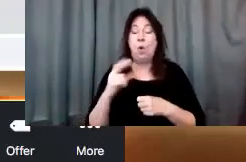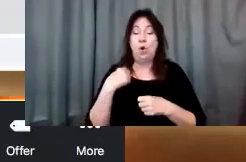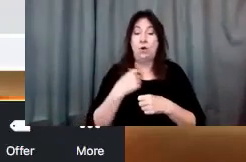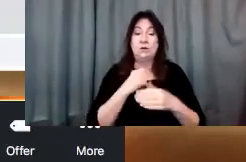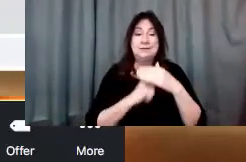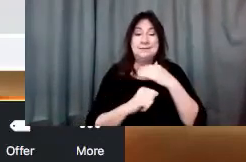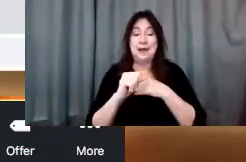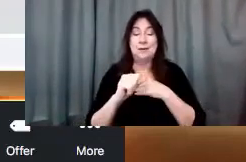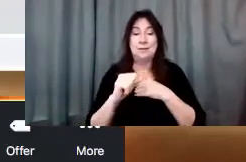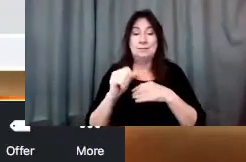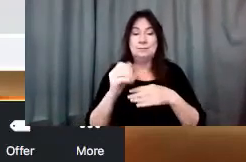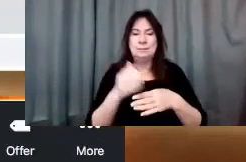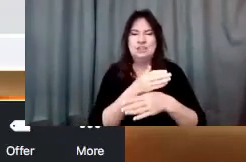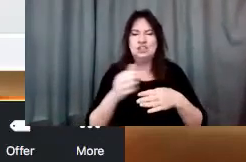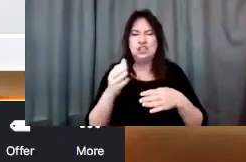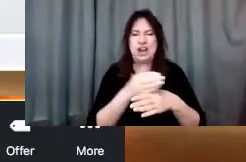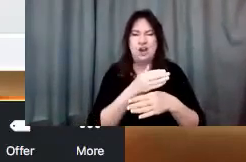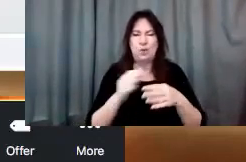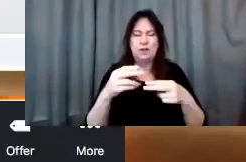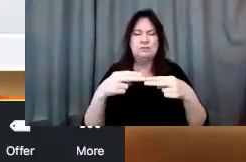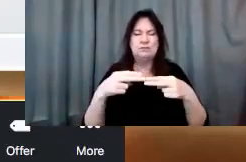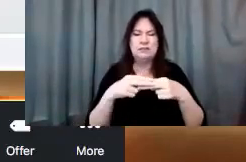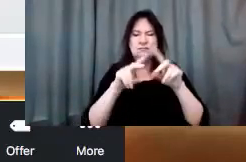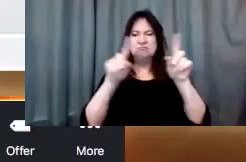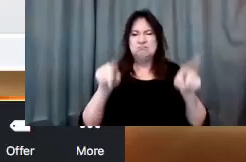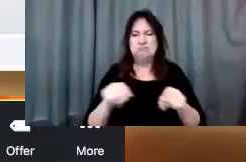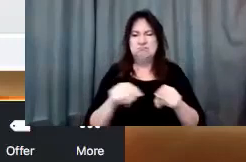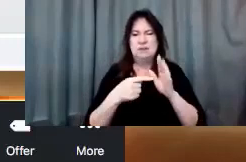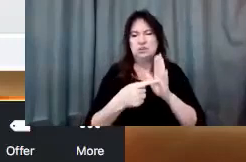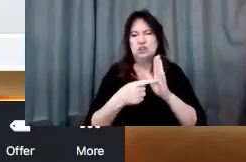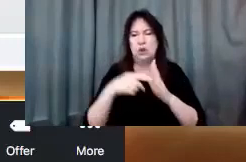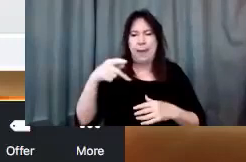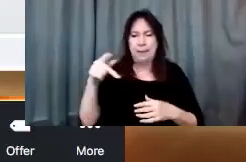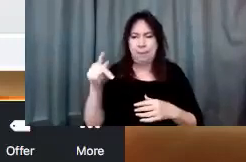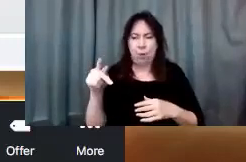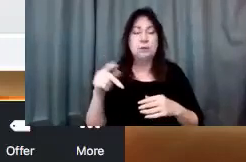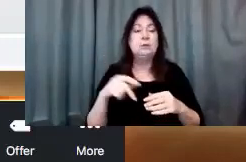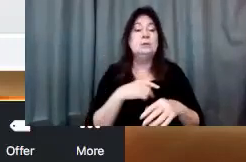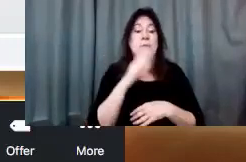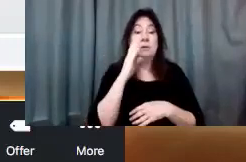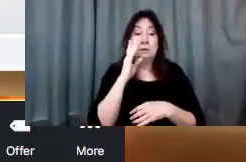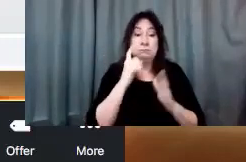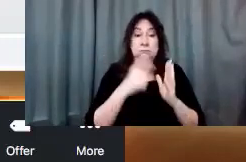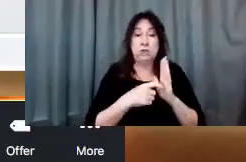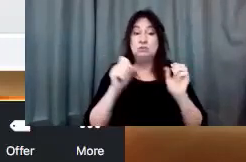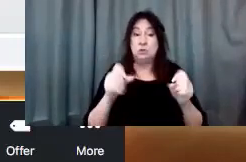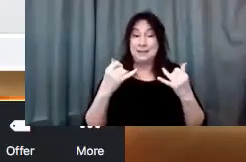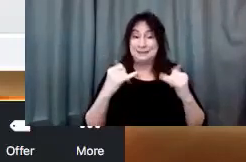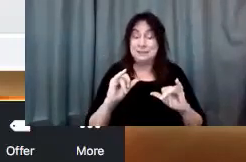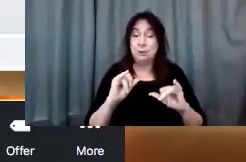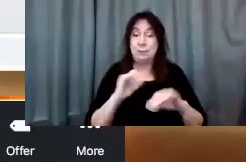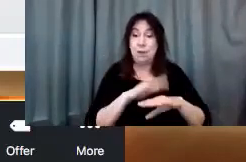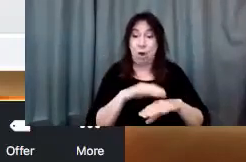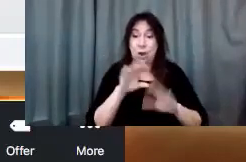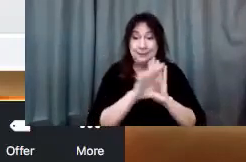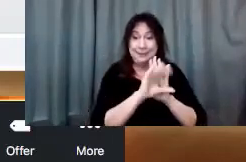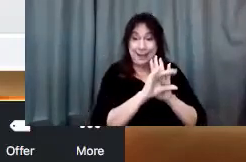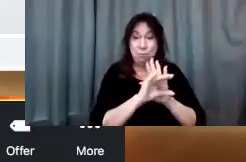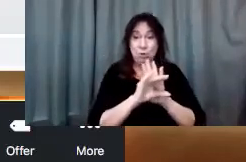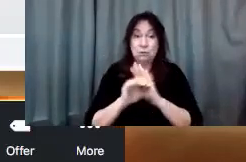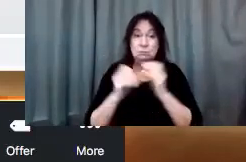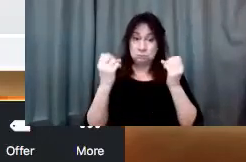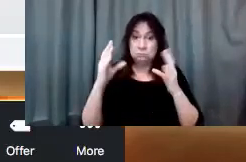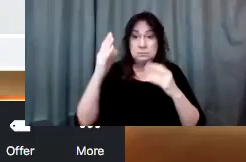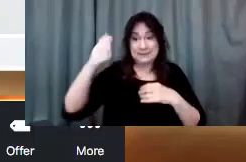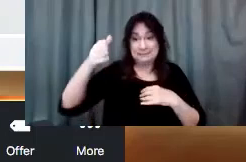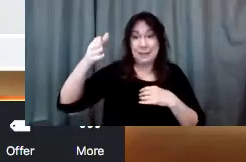I'll share an example of a PowerPoint. And you'll notice that you can still remain on camera. Multiple speakers, in fact,